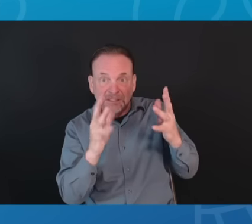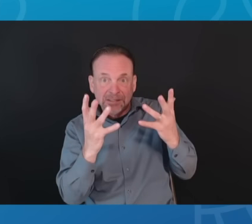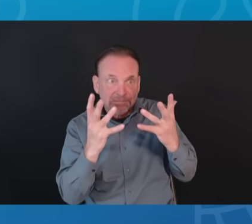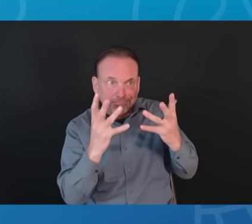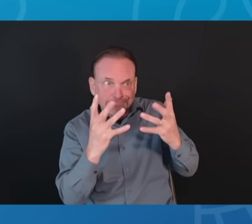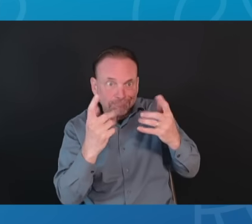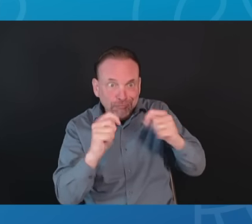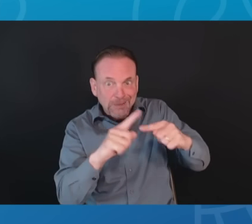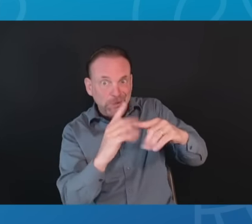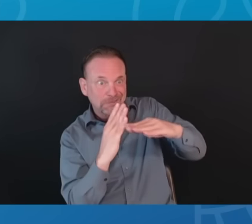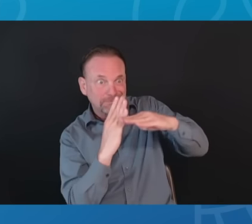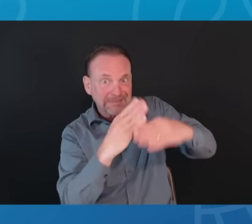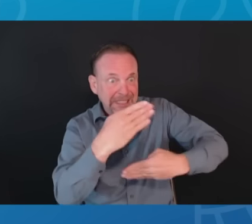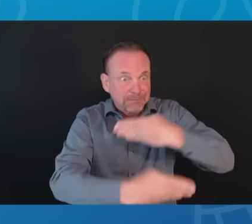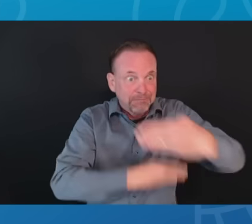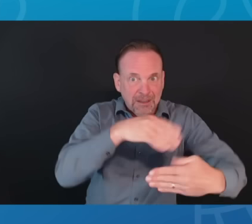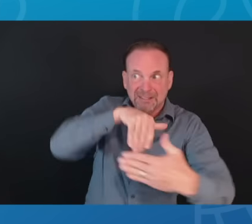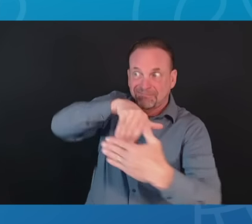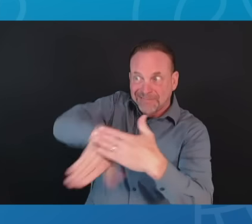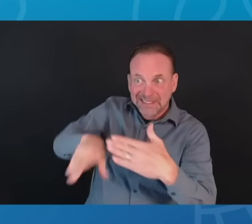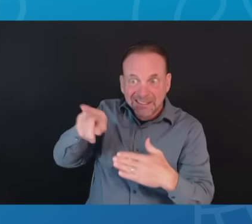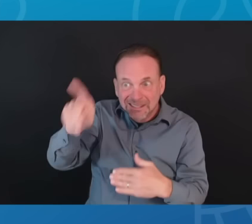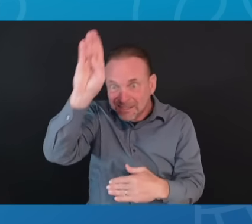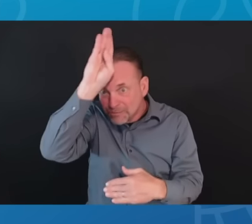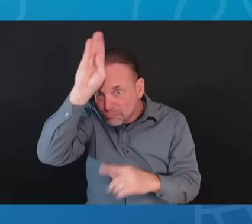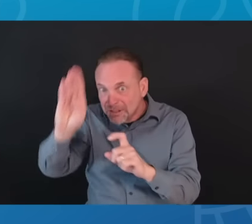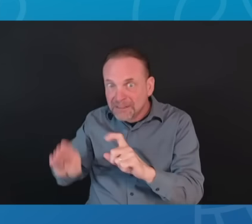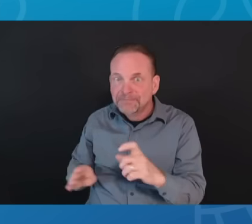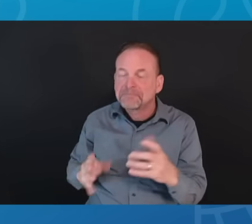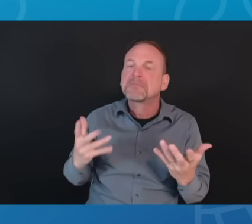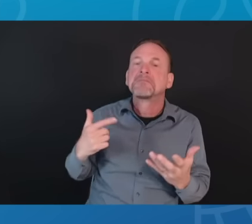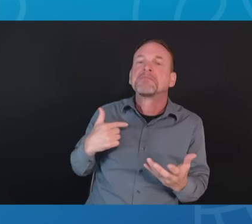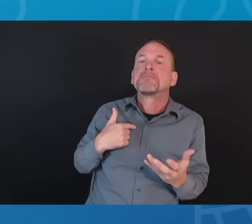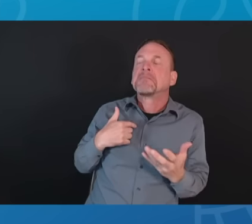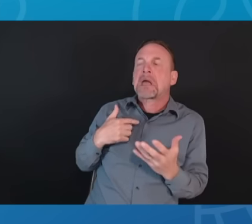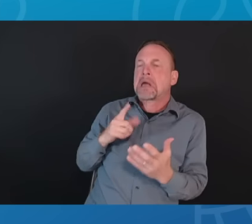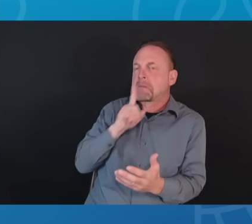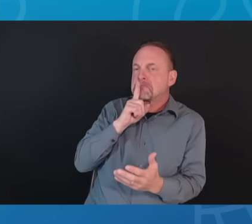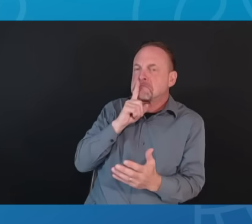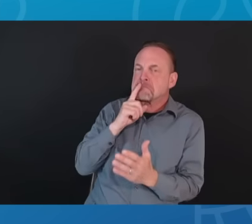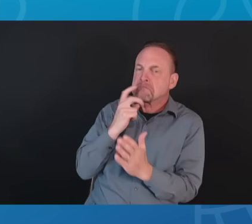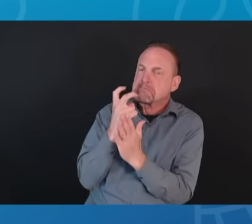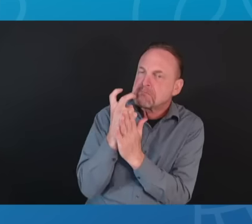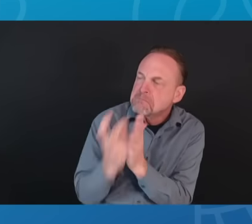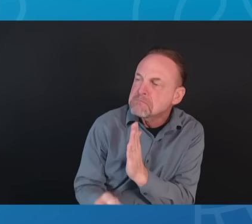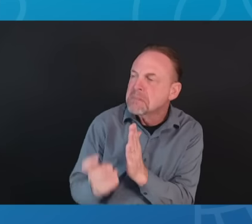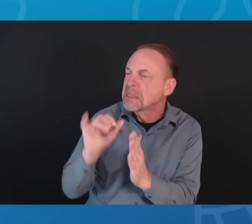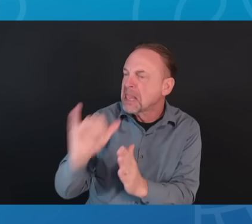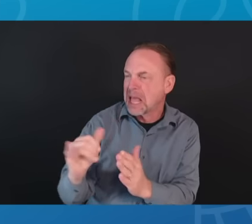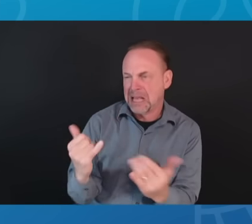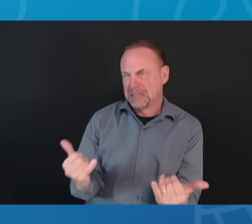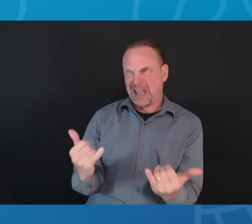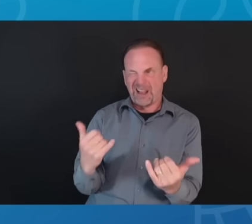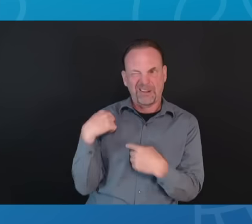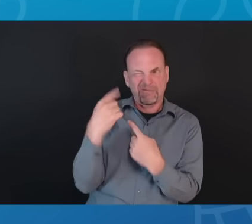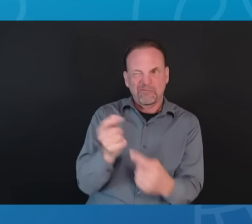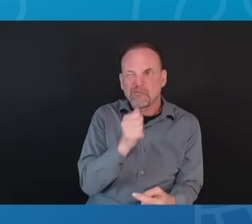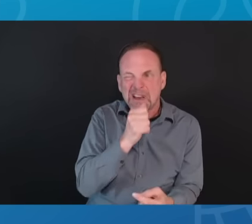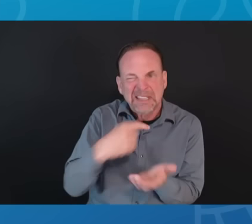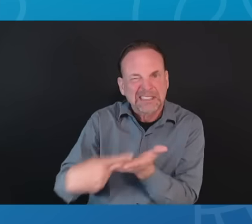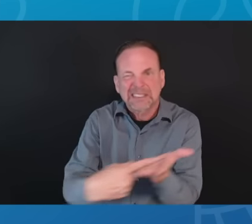private diplomatic discussions, but we have said before that Iraq deserves the chance to move beyond